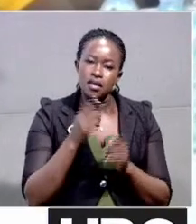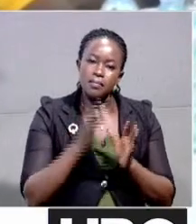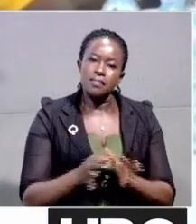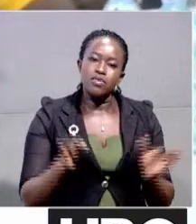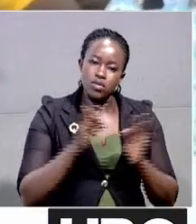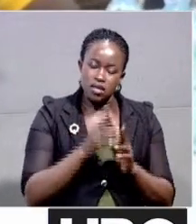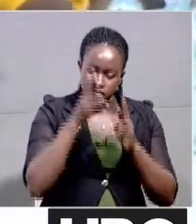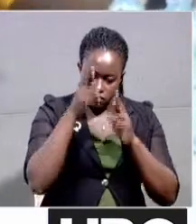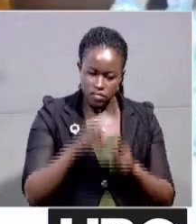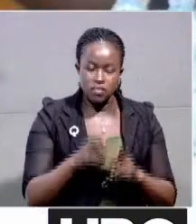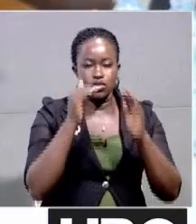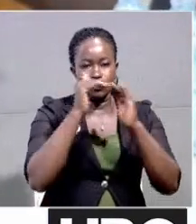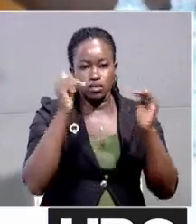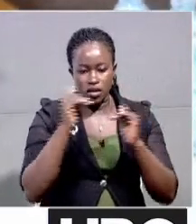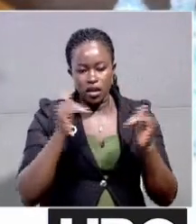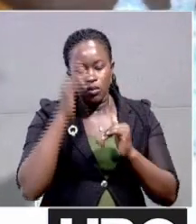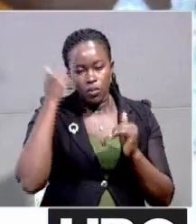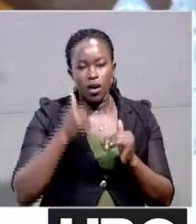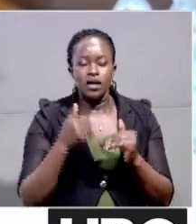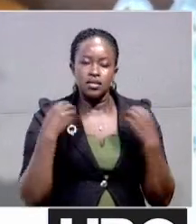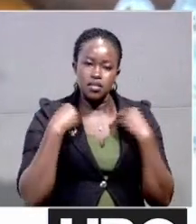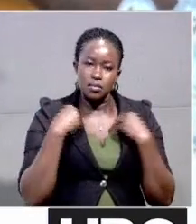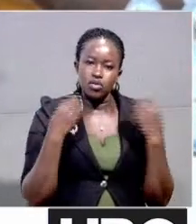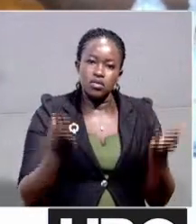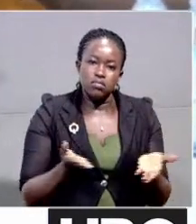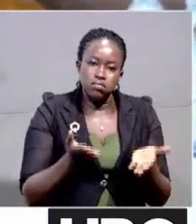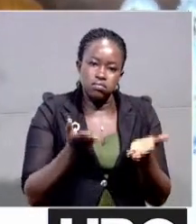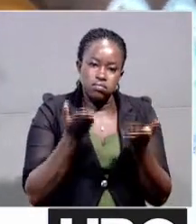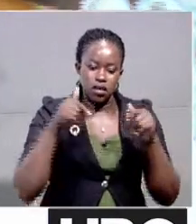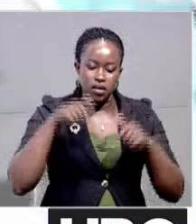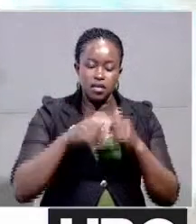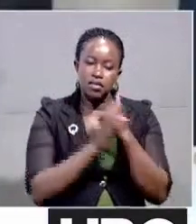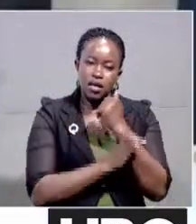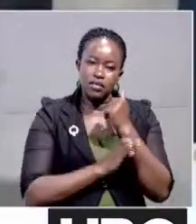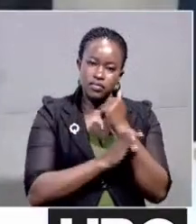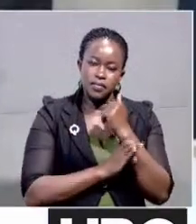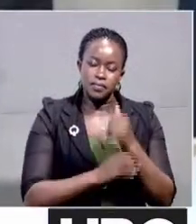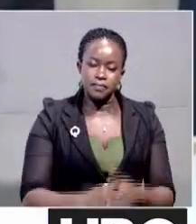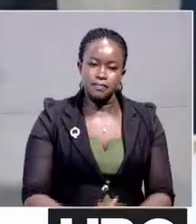of structures in order to grow sports in this country.